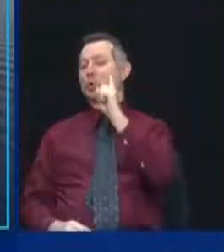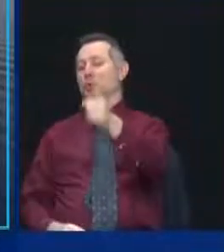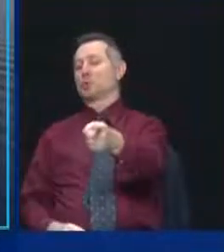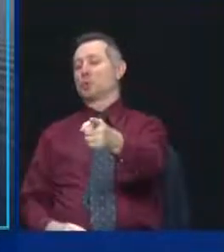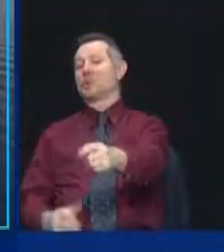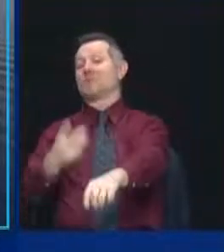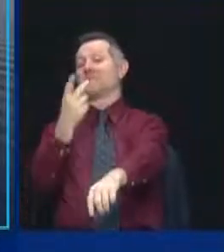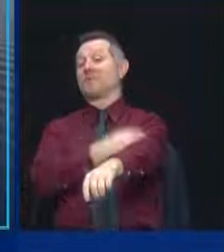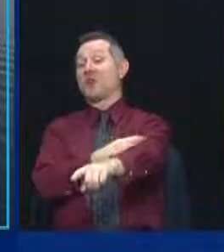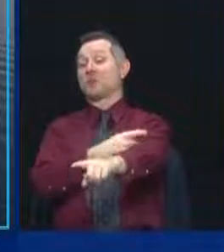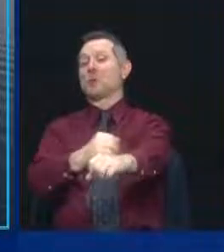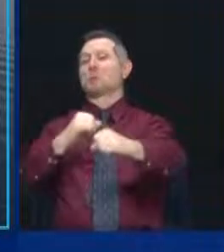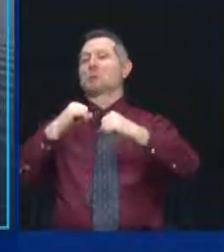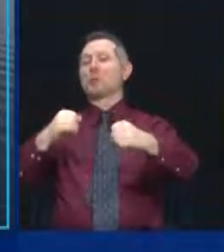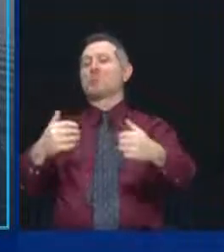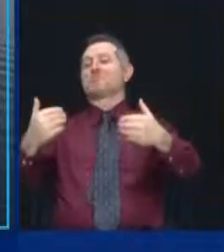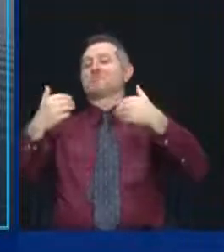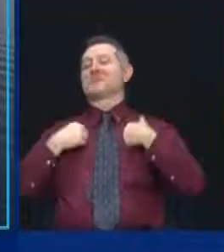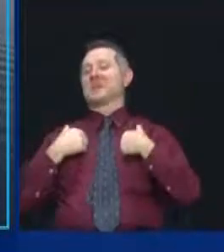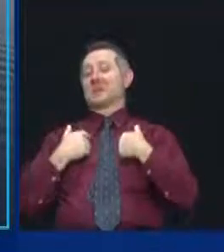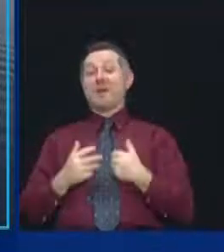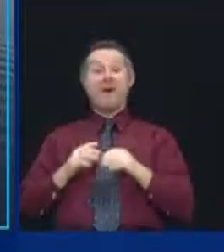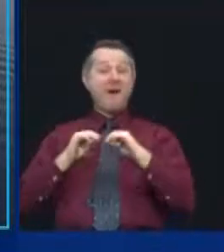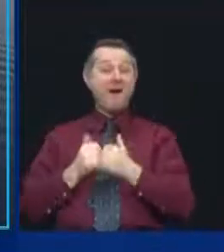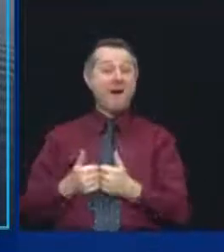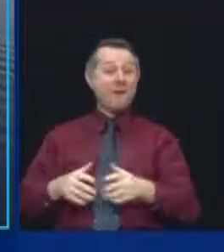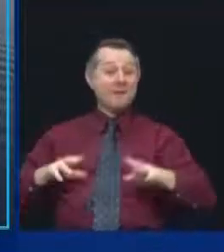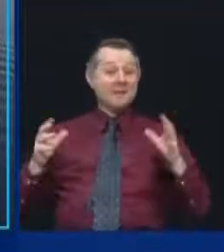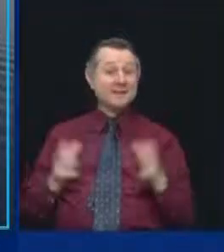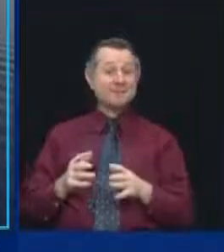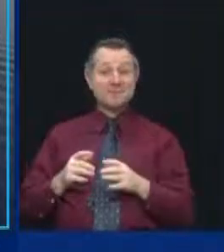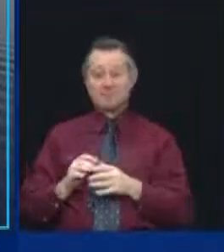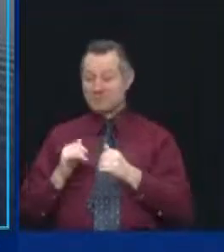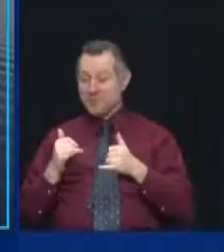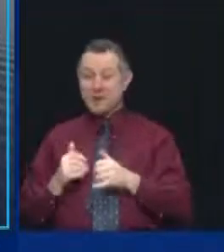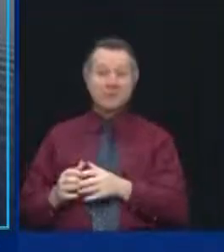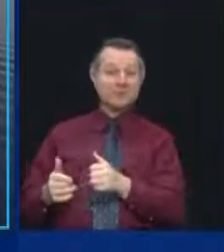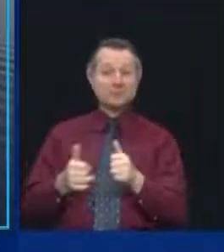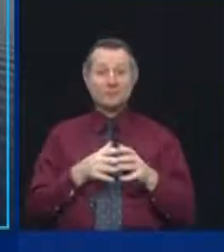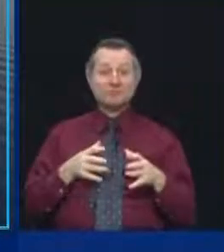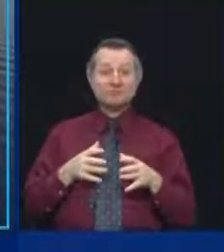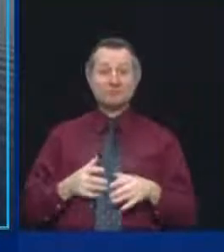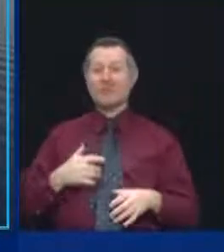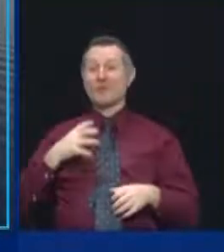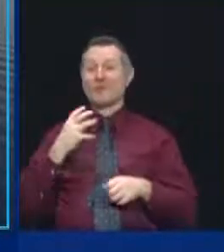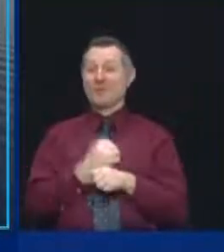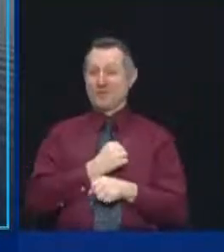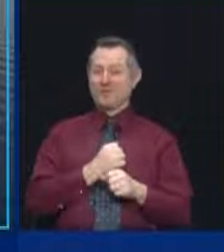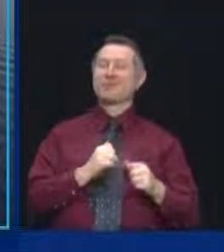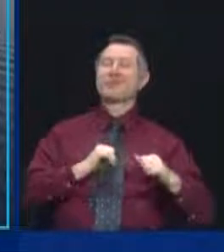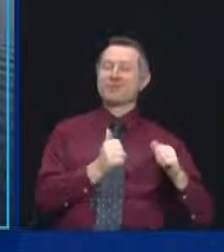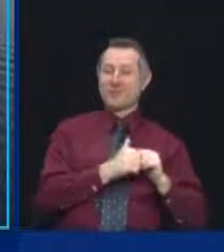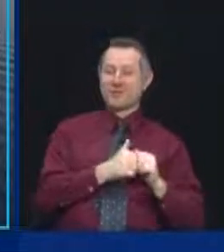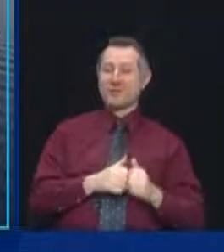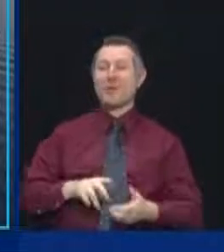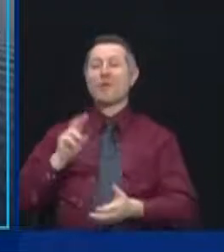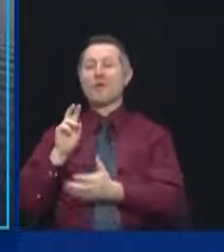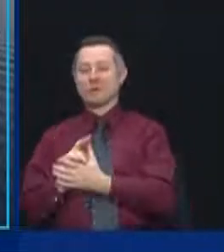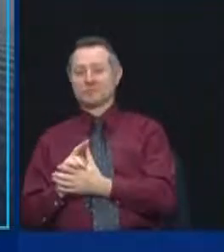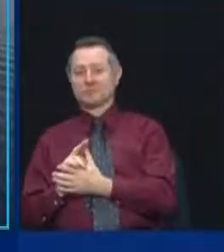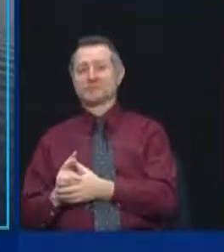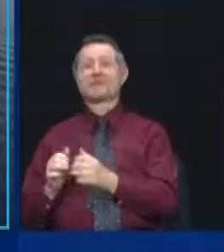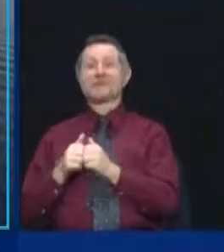way a team plays together, and you win together or you lose together, with this COVID, we either